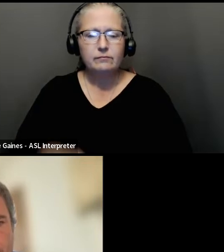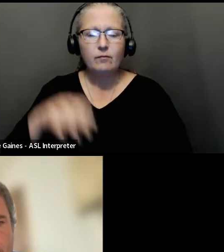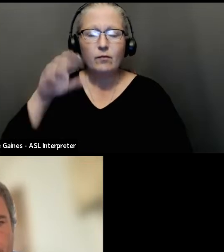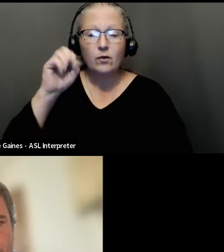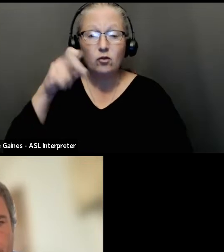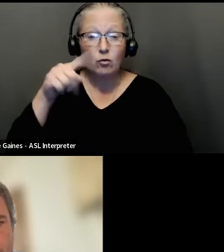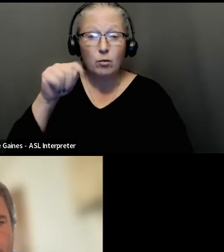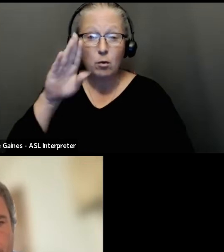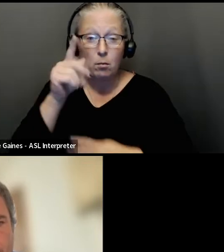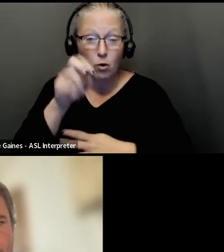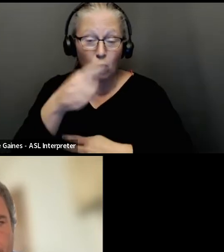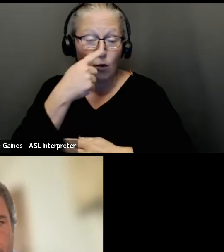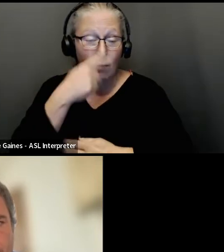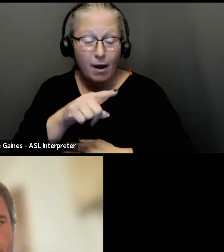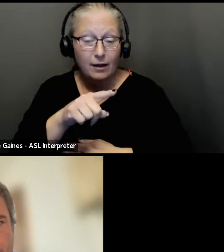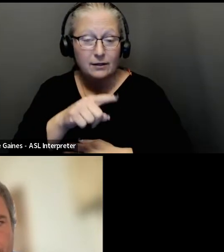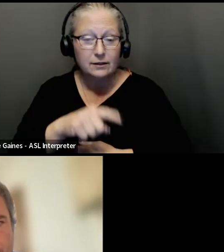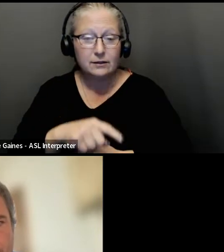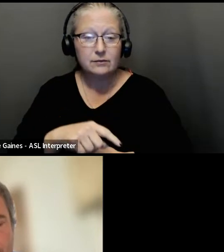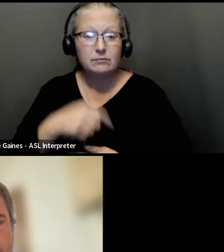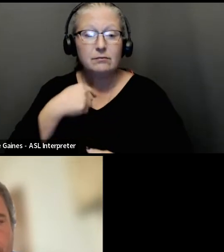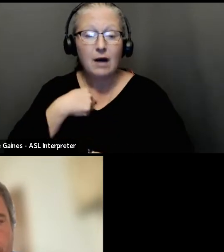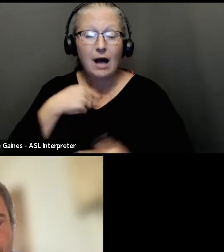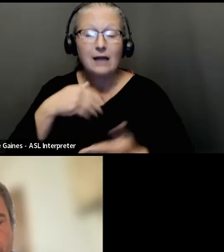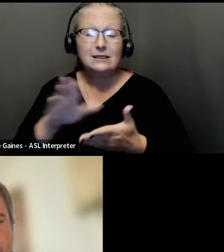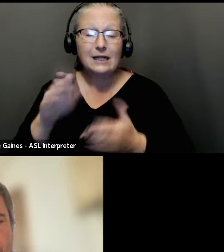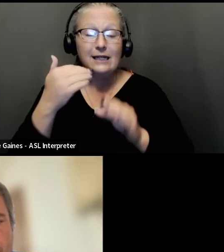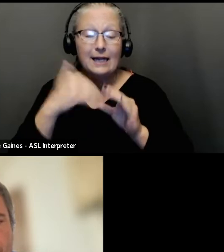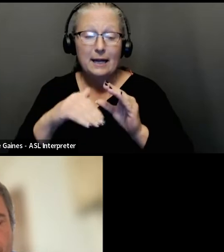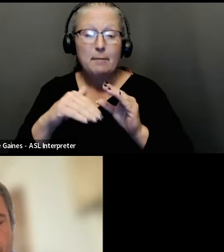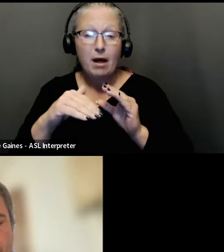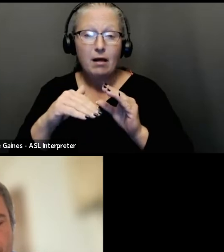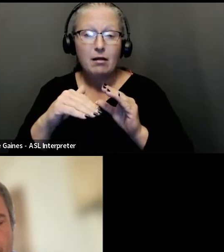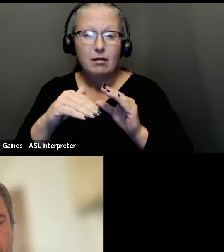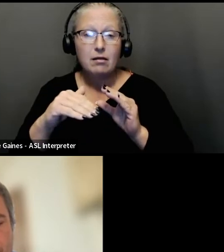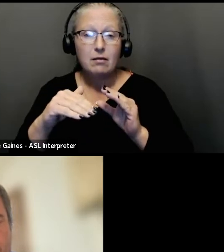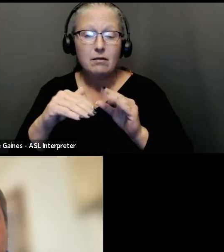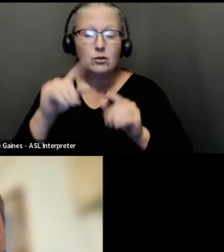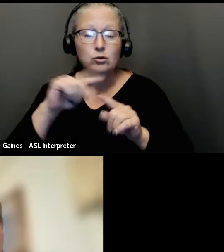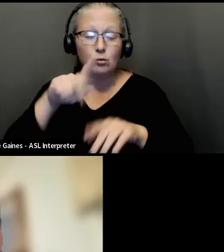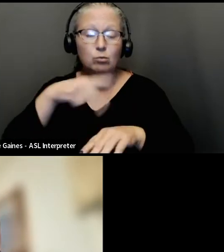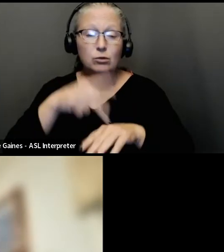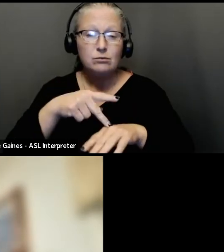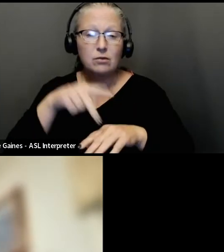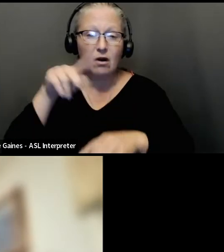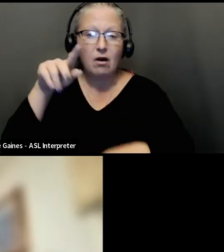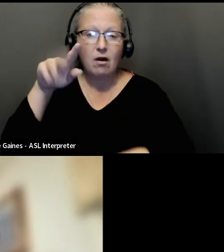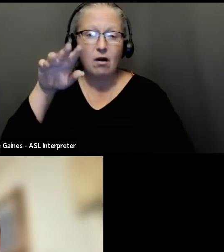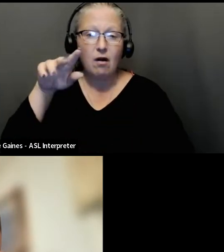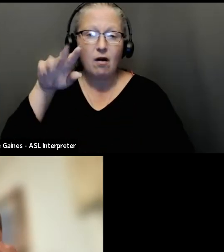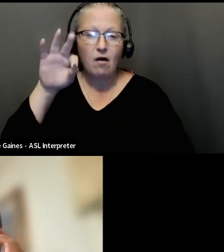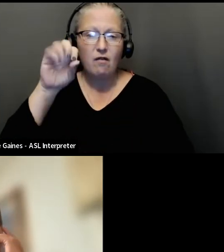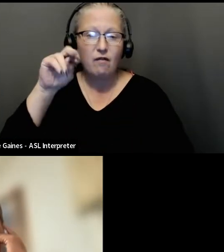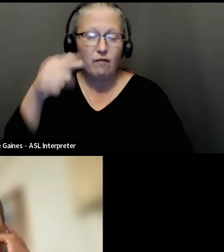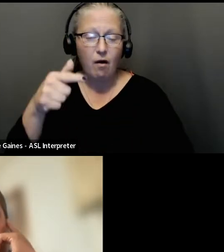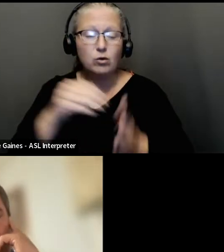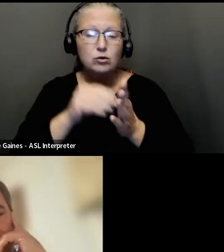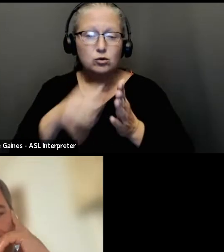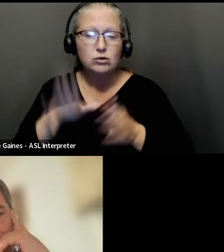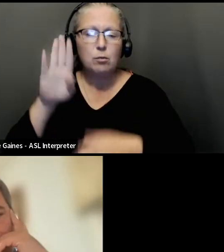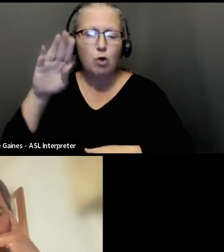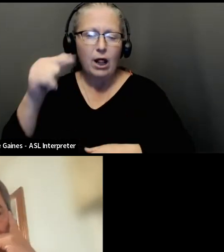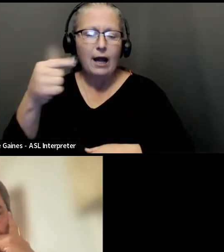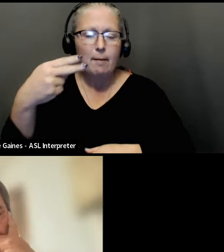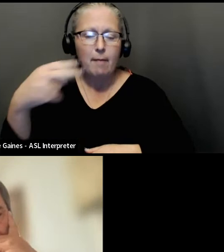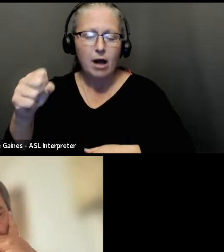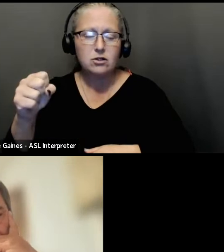mind. I sent an email to Principal Fong. There's a students in Burlingame High School